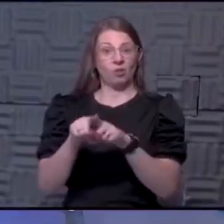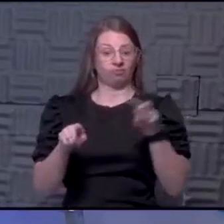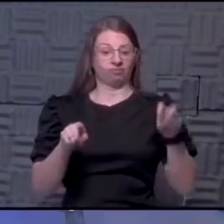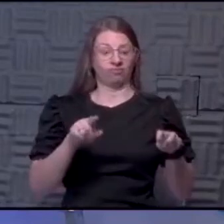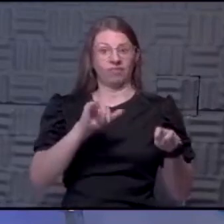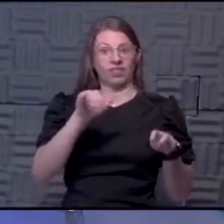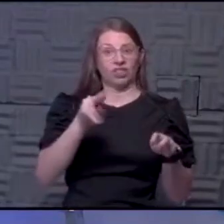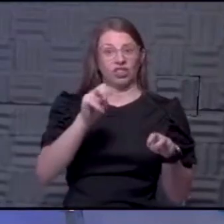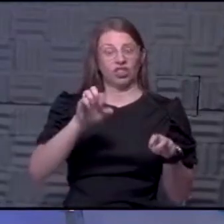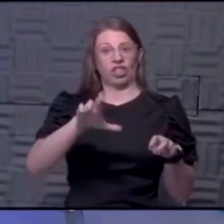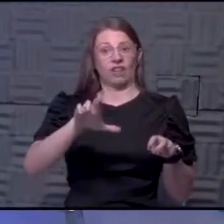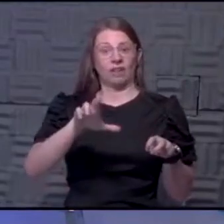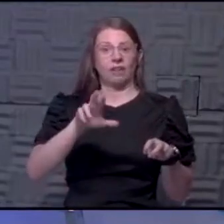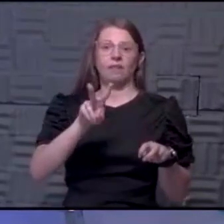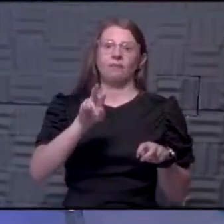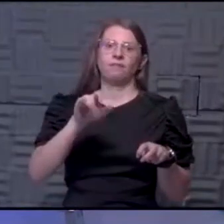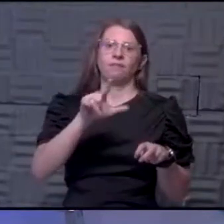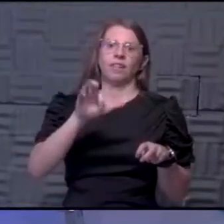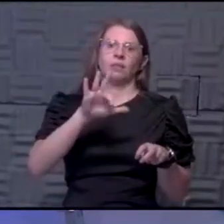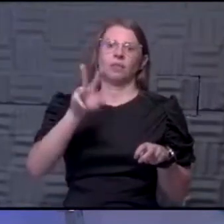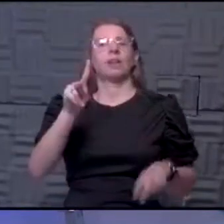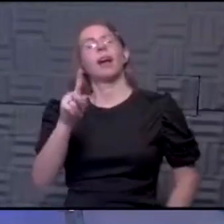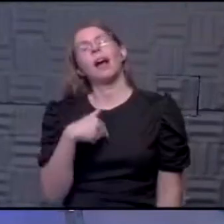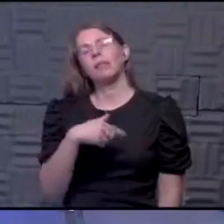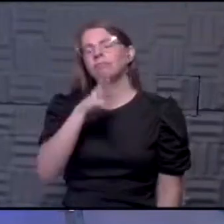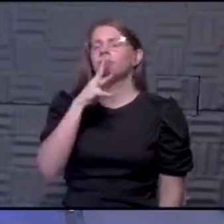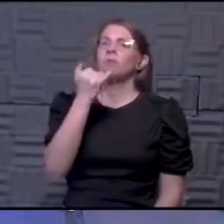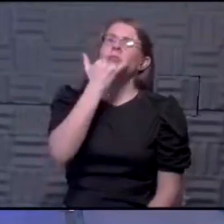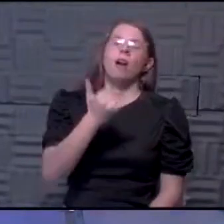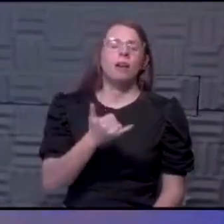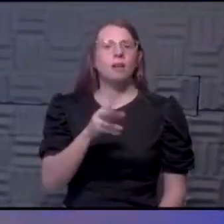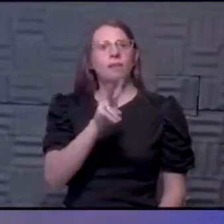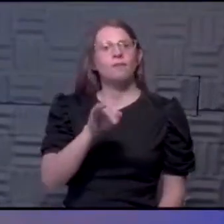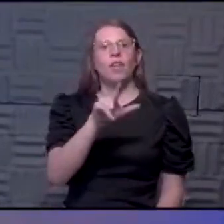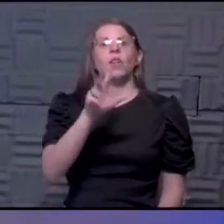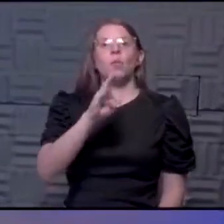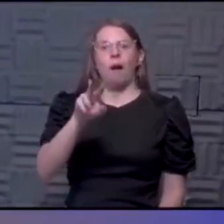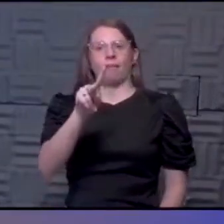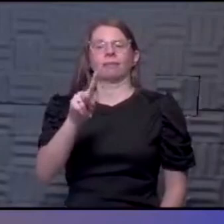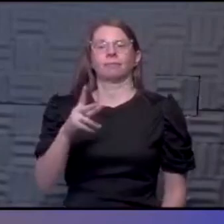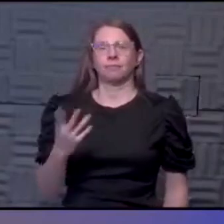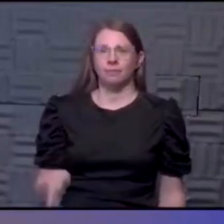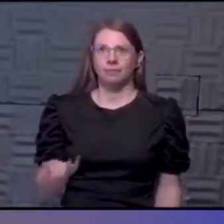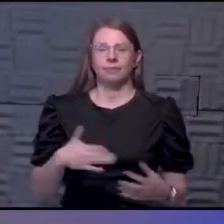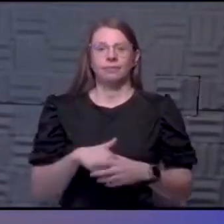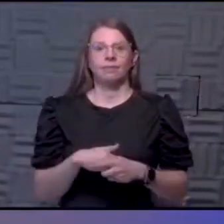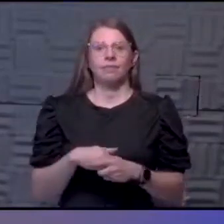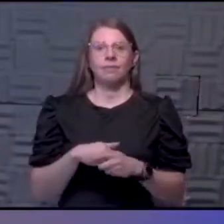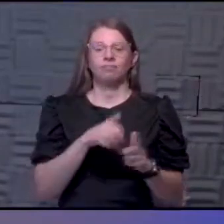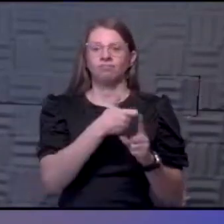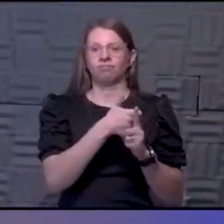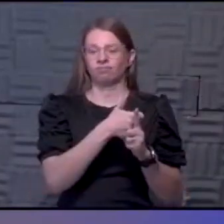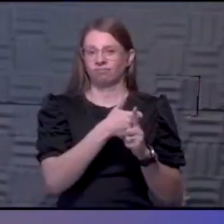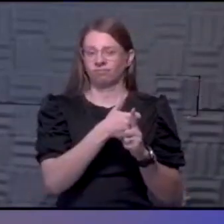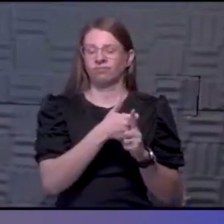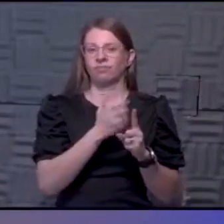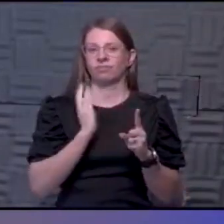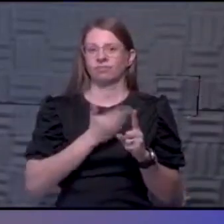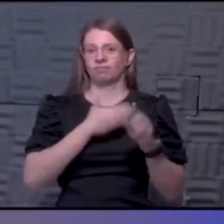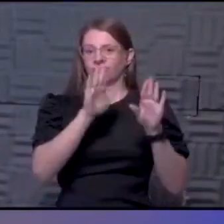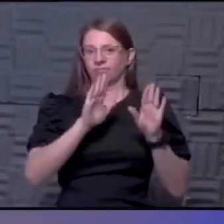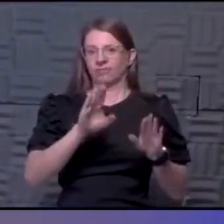Jen, how did I say it wrong this time? Villwock. Villwock, yep. Jen is one of our outstanding